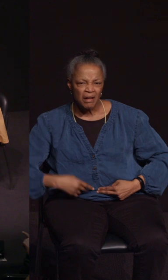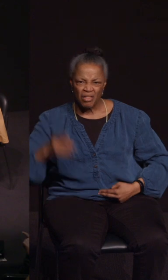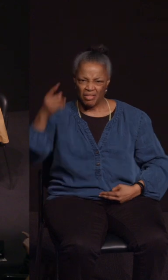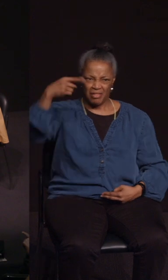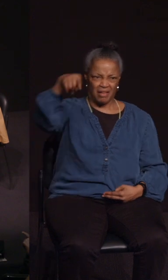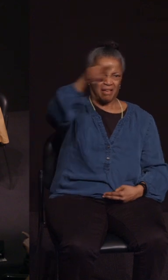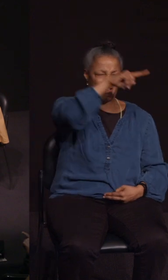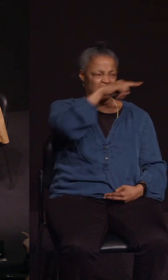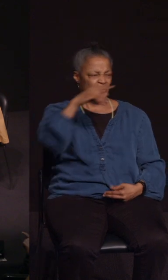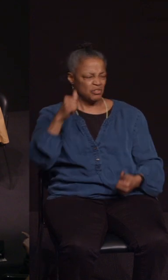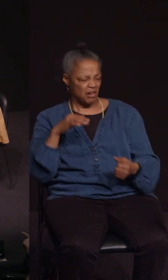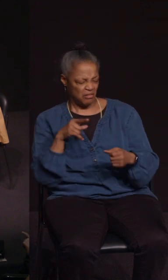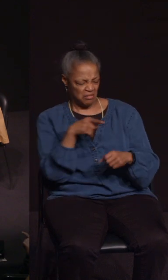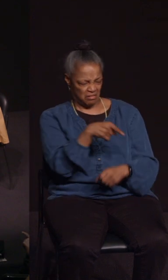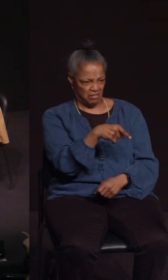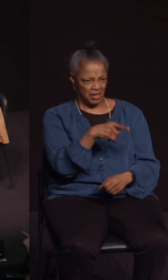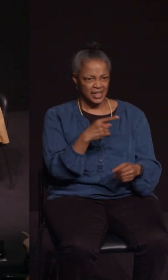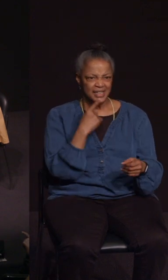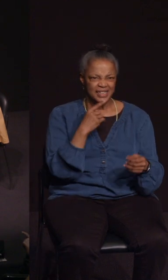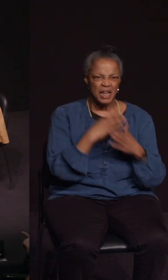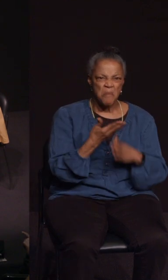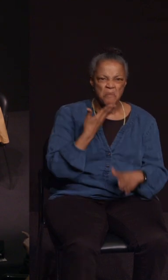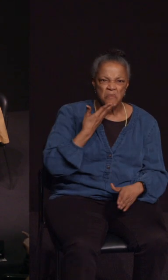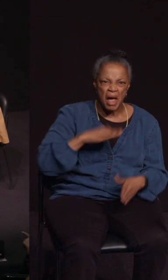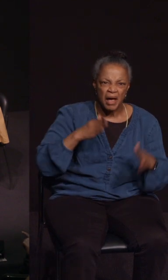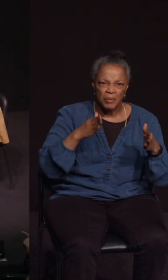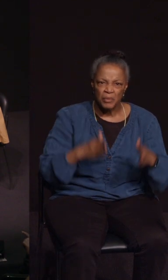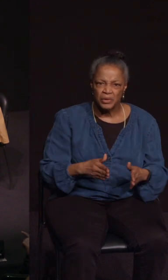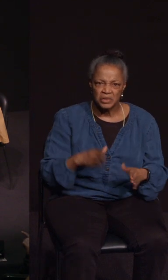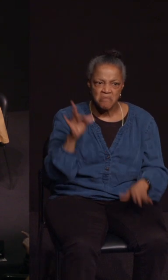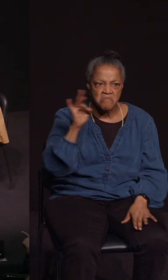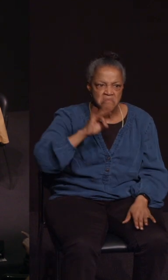and tried to portray him as this bad person and